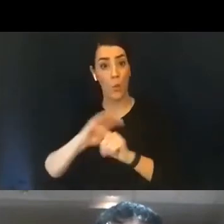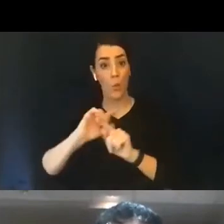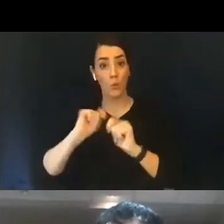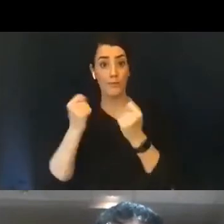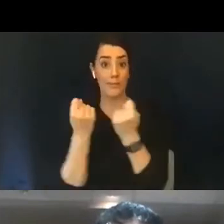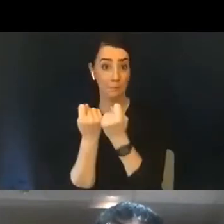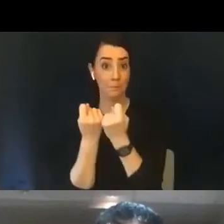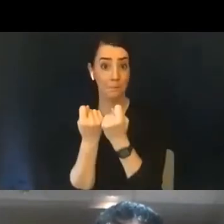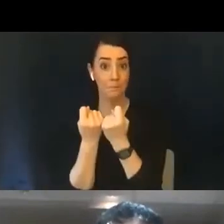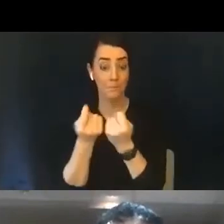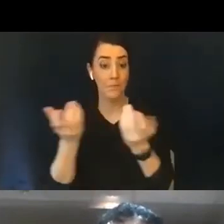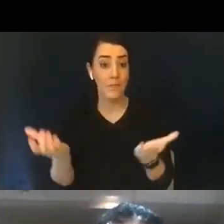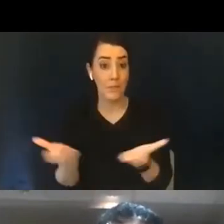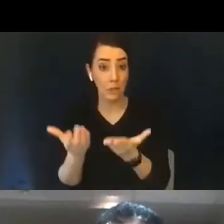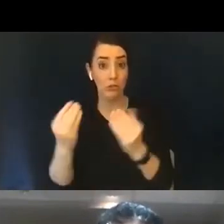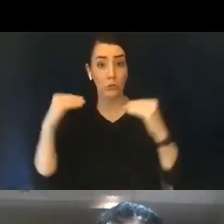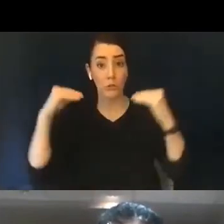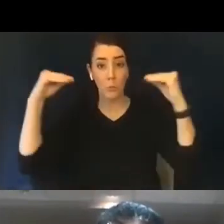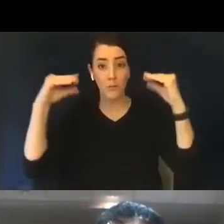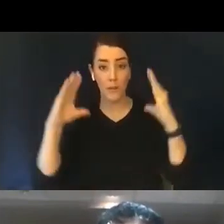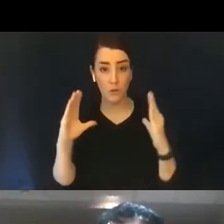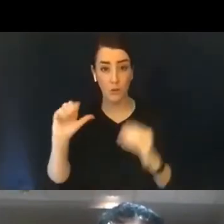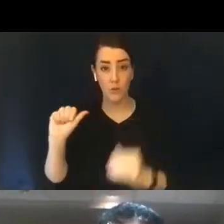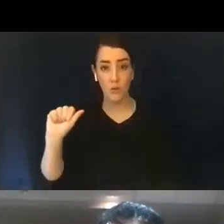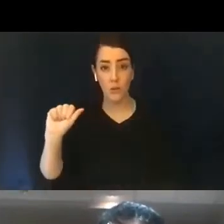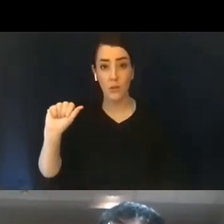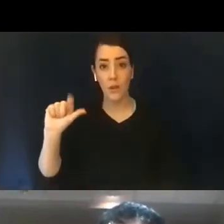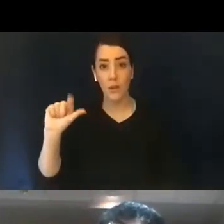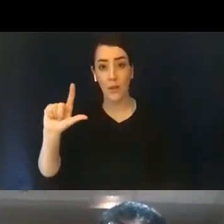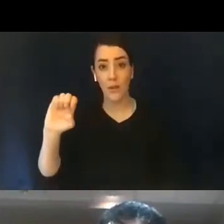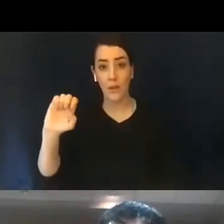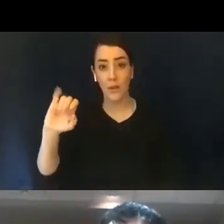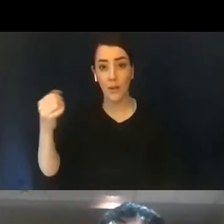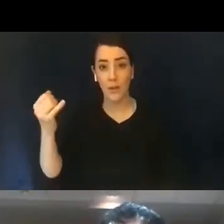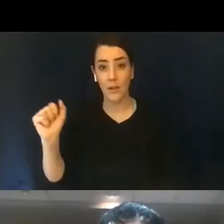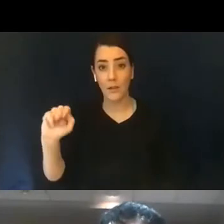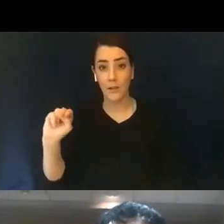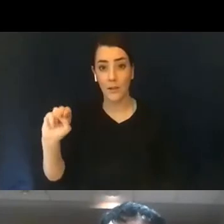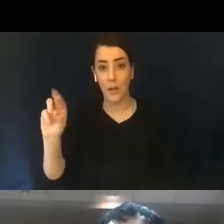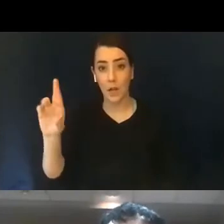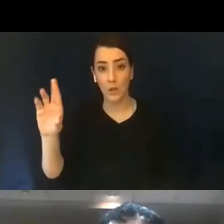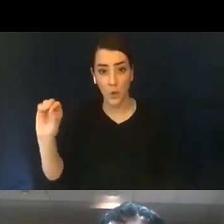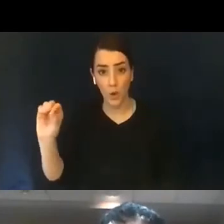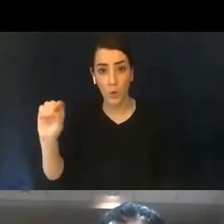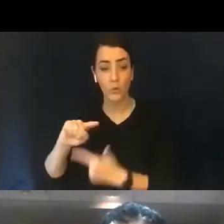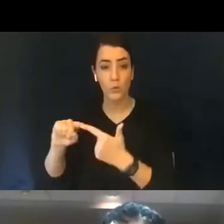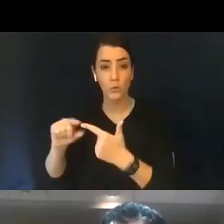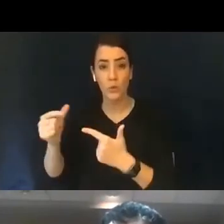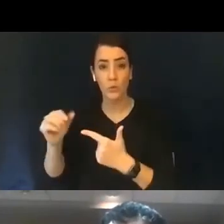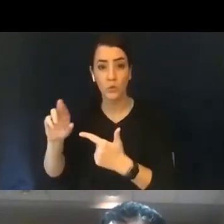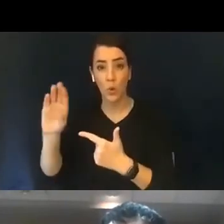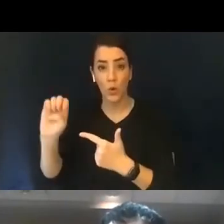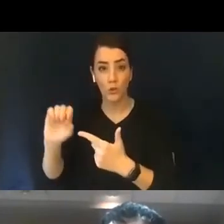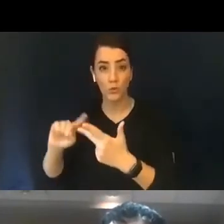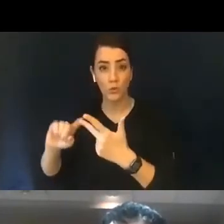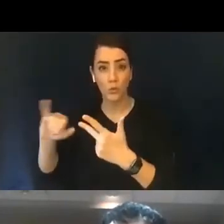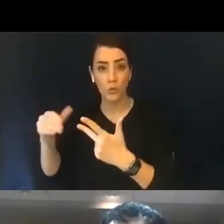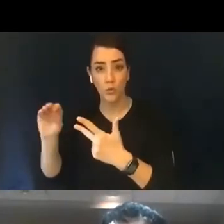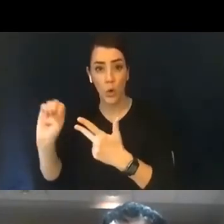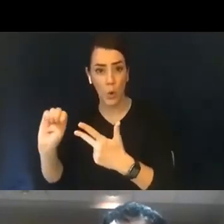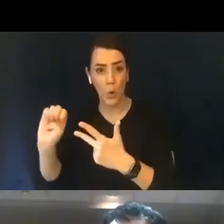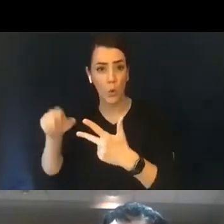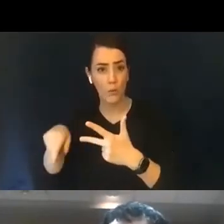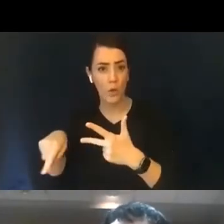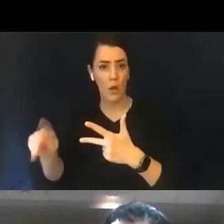Professor Alejandro, Baer, and you, George, and Joe, for the opportunity to have this